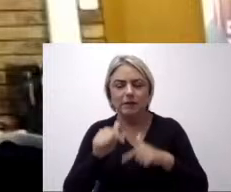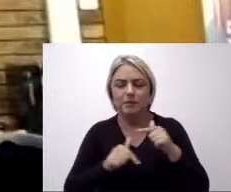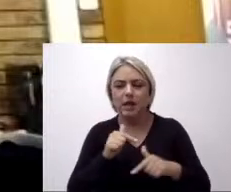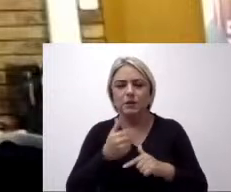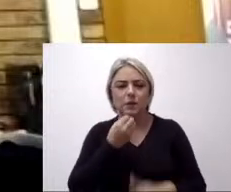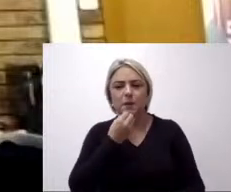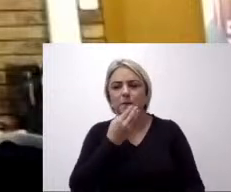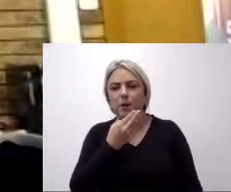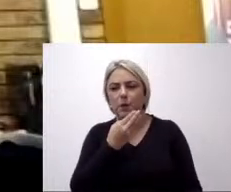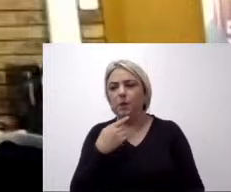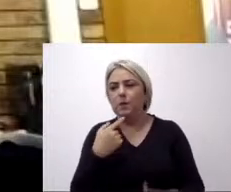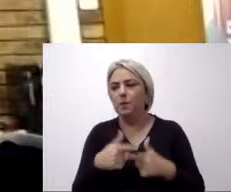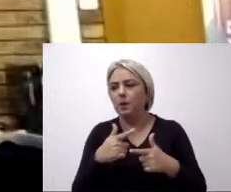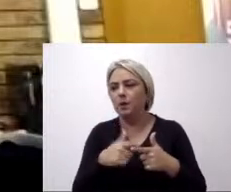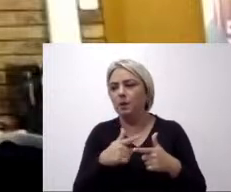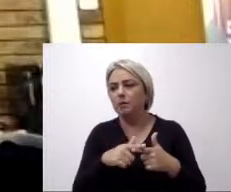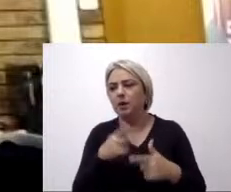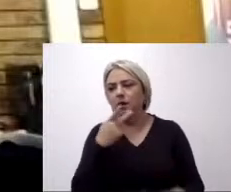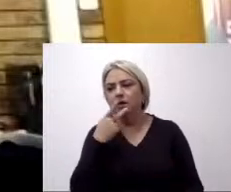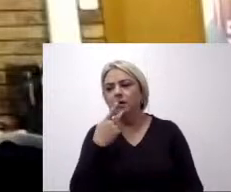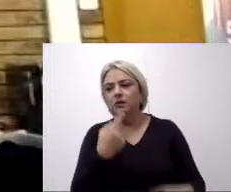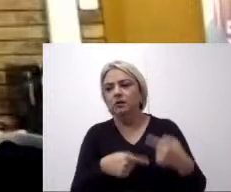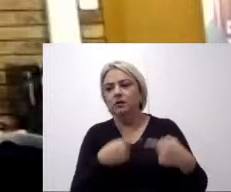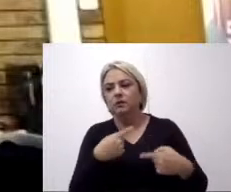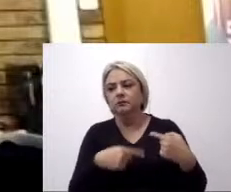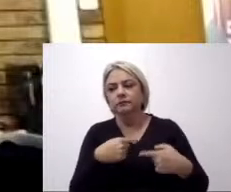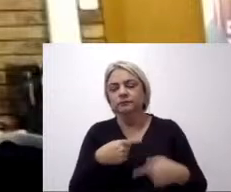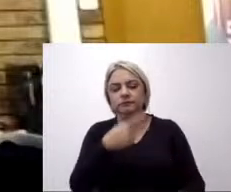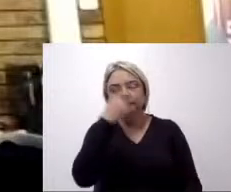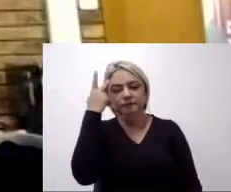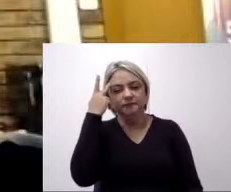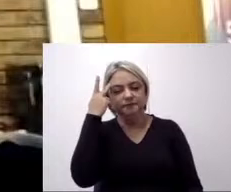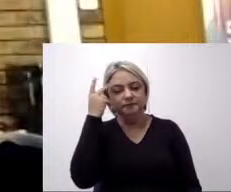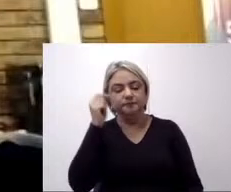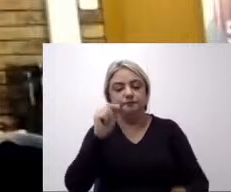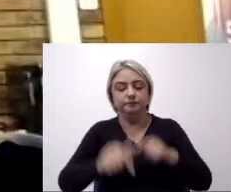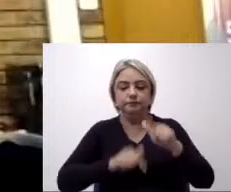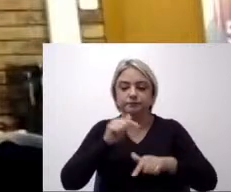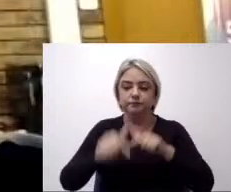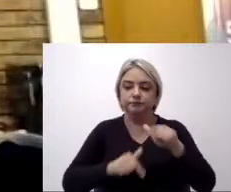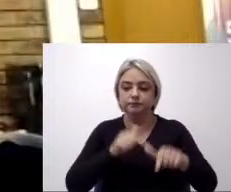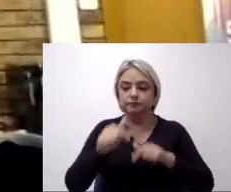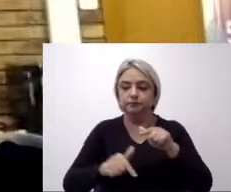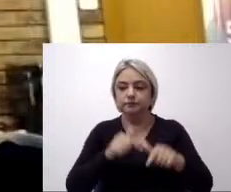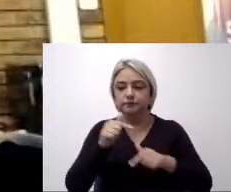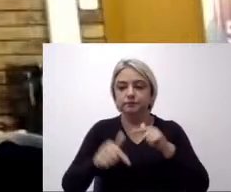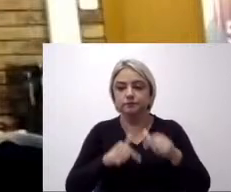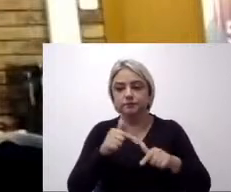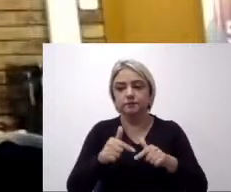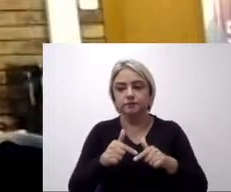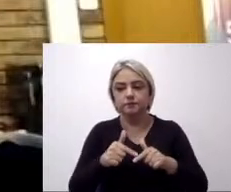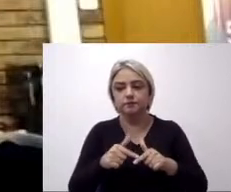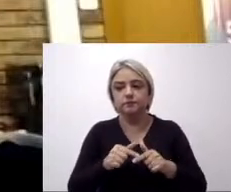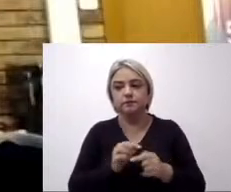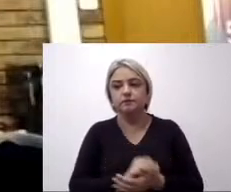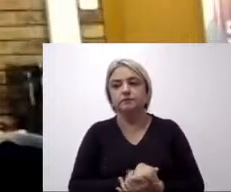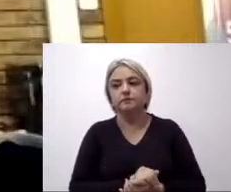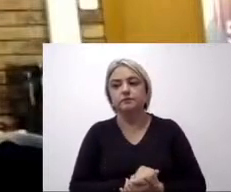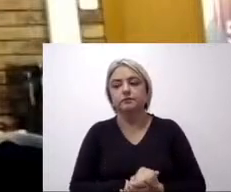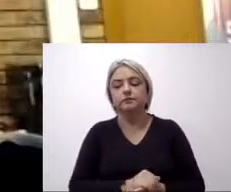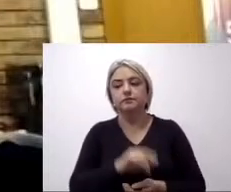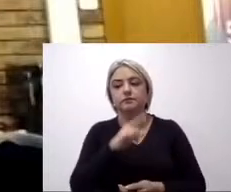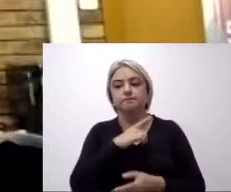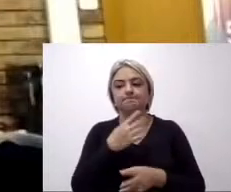I discuss with people who work on this, they try at the end to push more their model to the reality, but to use